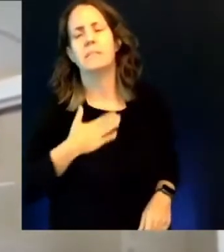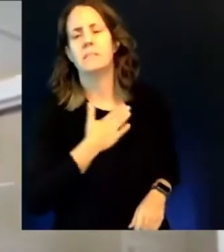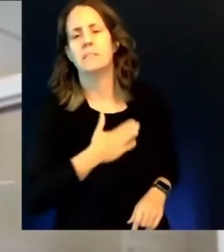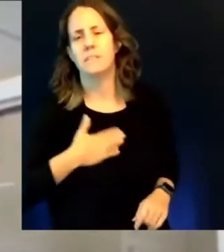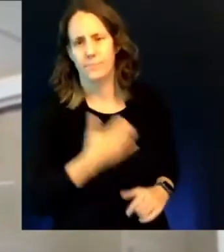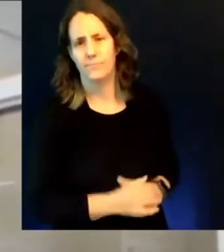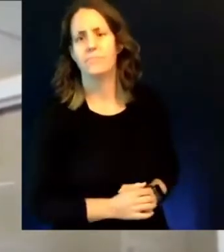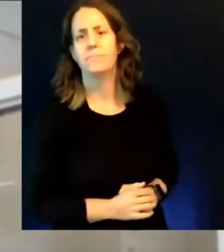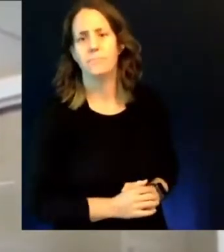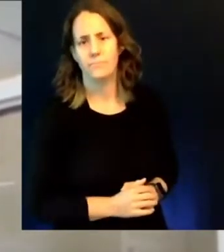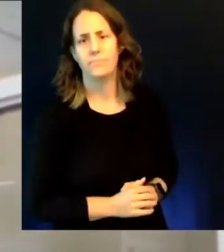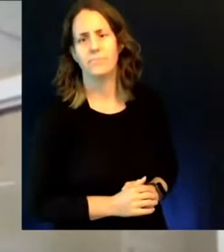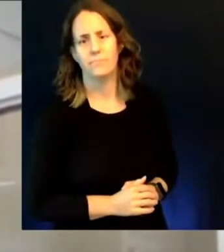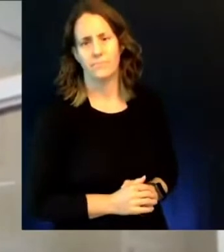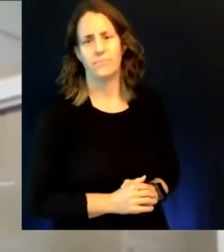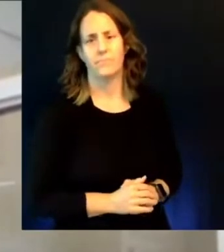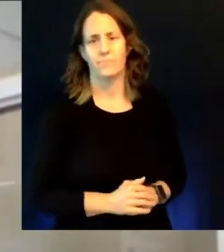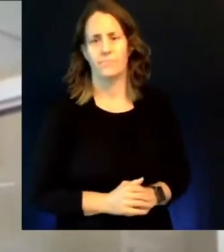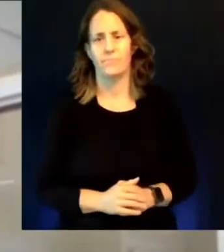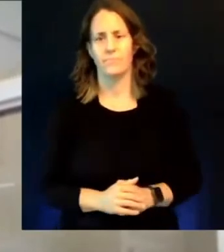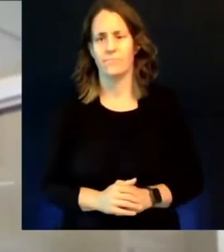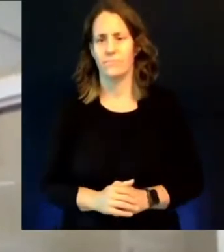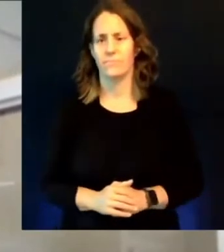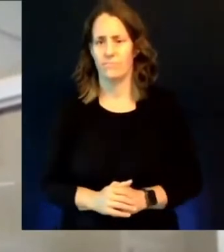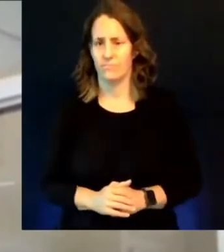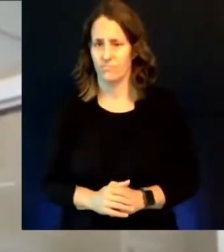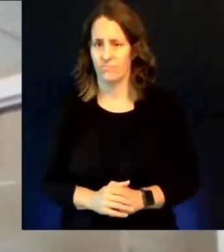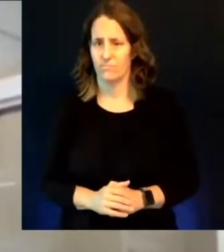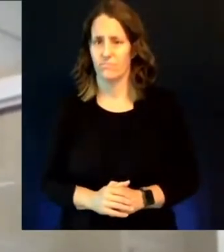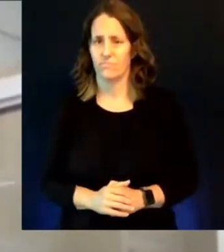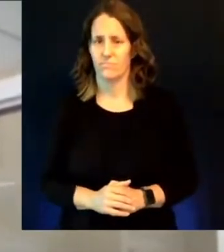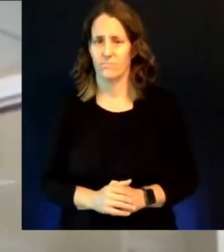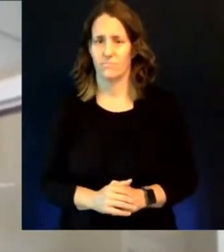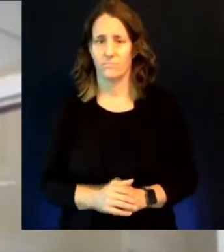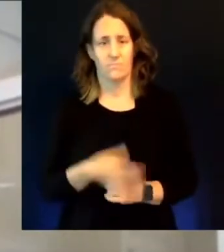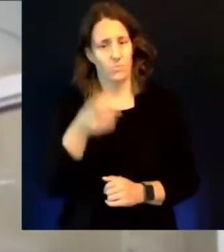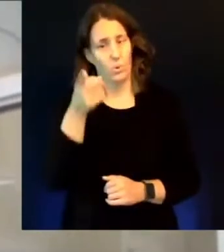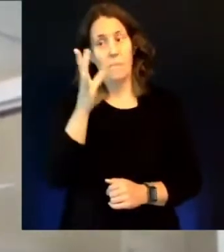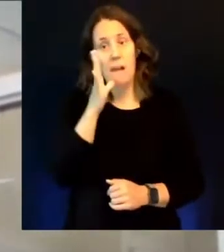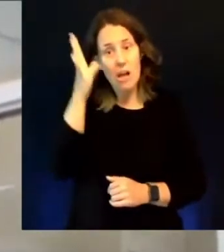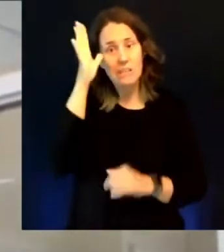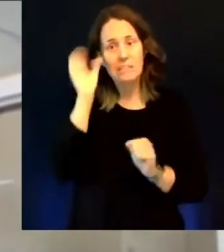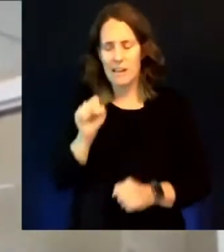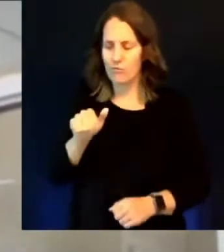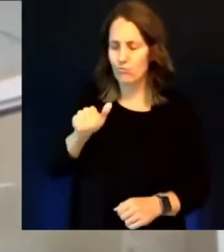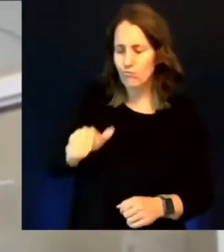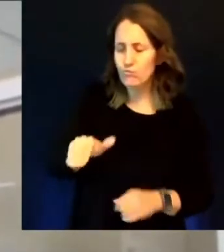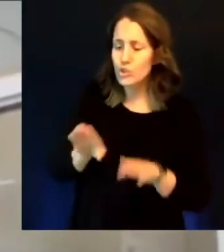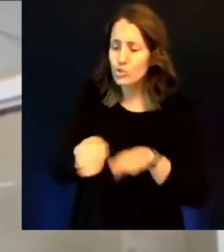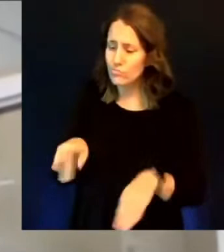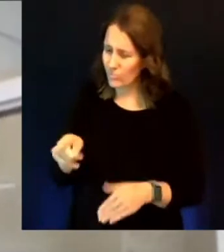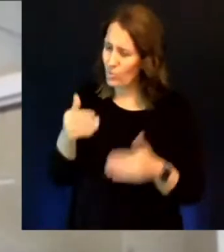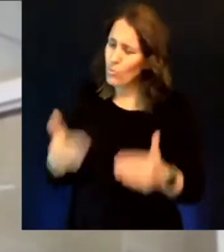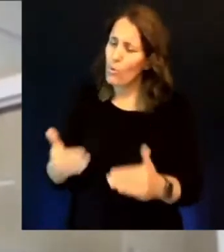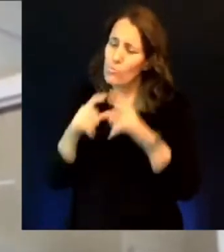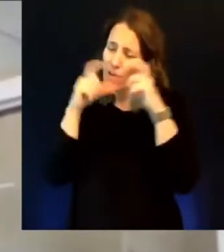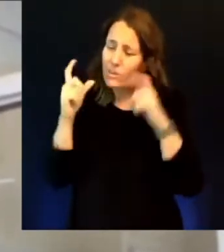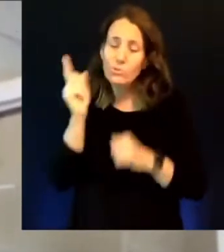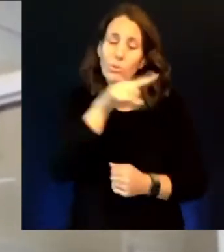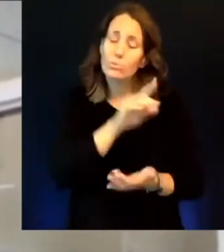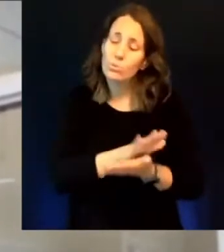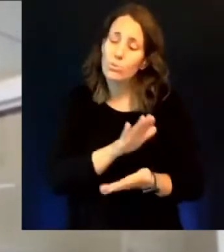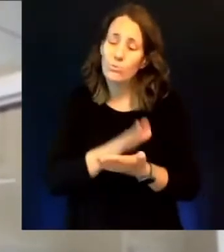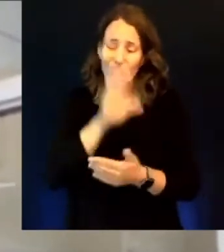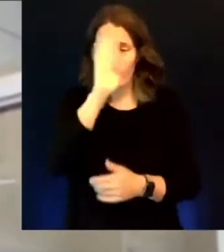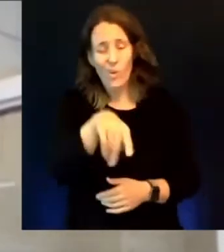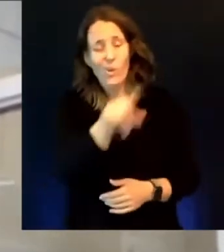encouraging their children to wear masks, particularly well-fitting masks that can filter respiratory droplets out of the air.